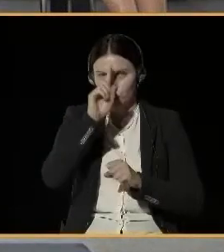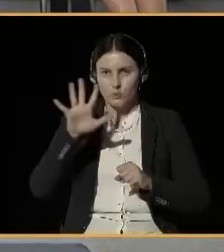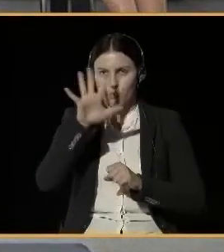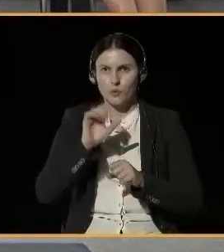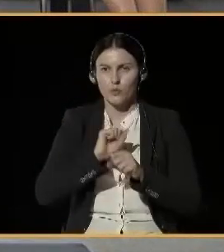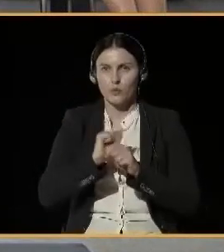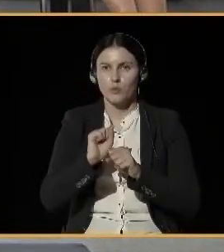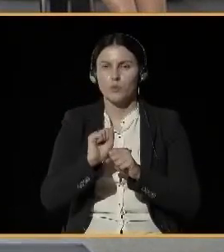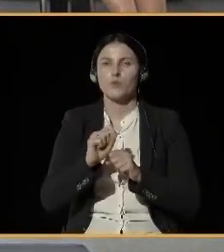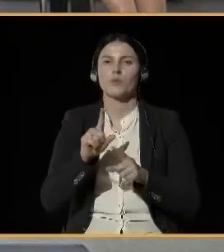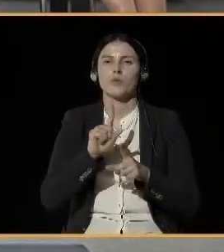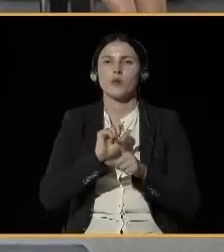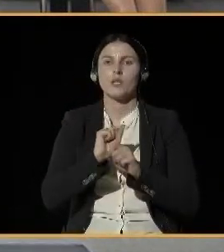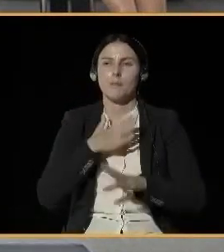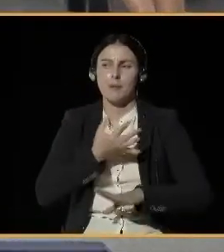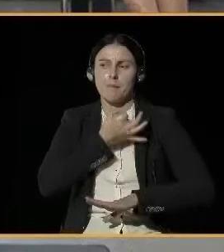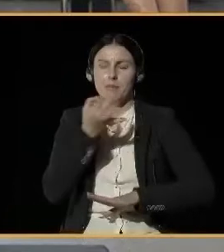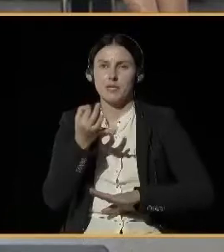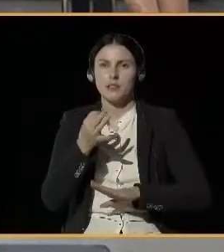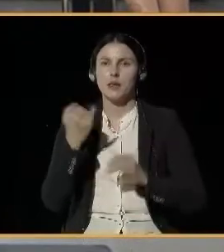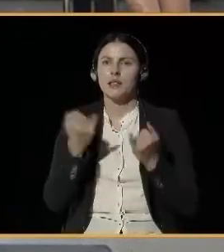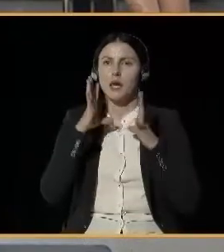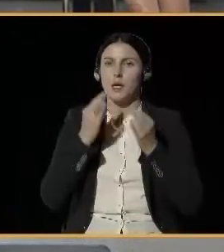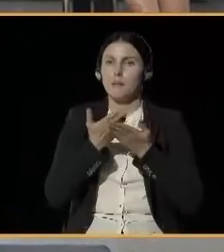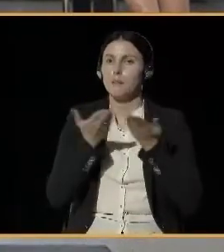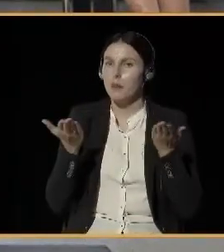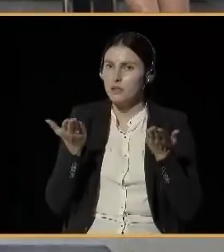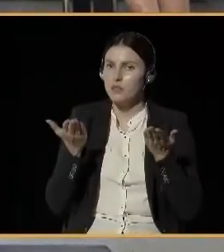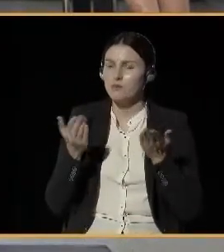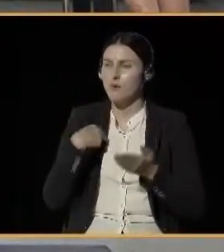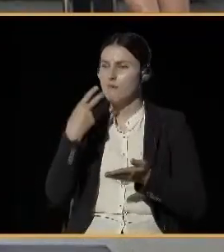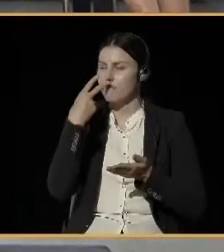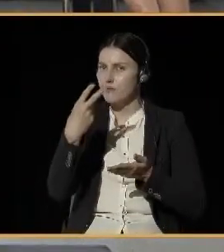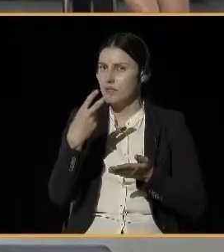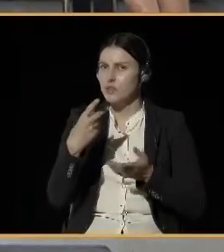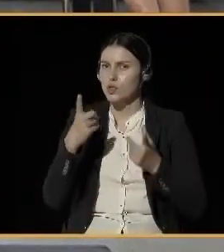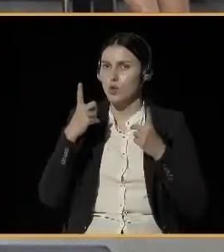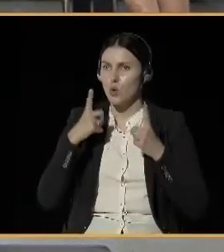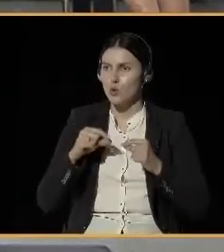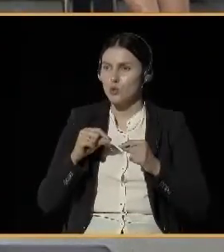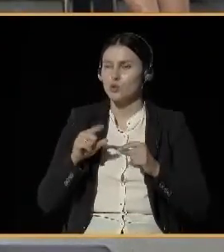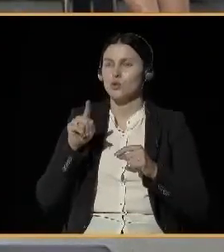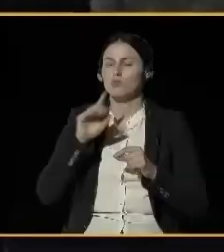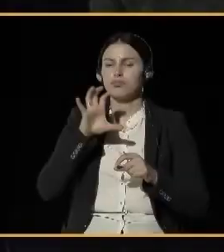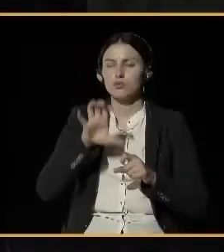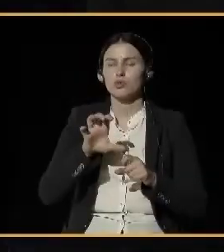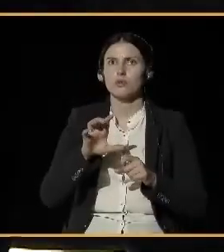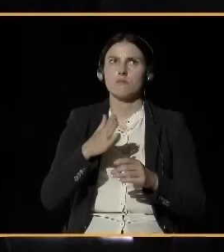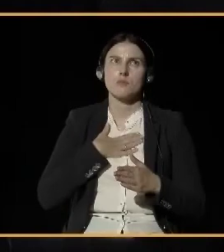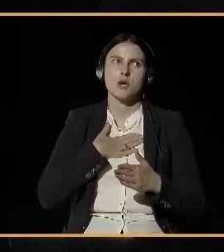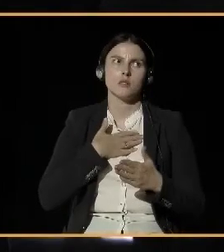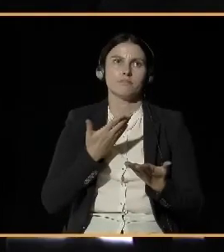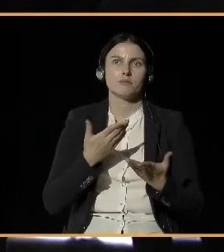Polish. Wojciech Duda, the Wrocław Council for Public Utility. So what is your perspective of